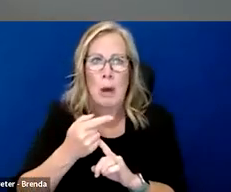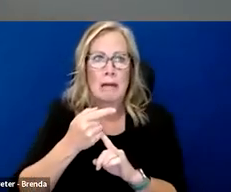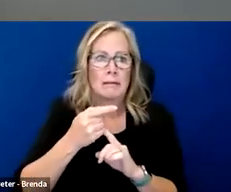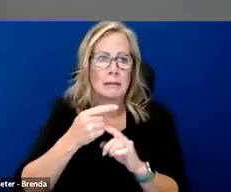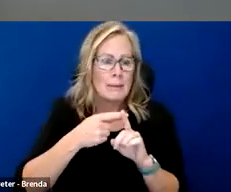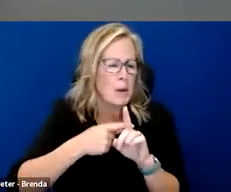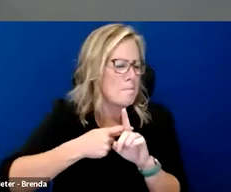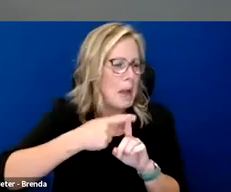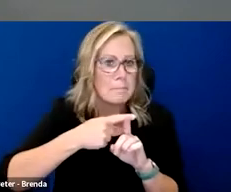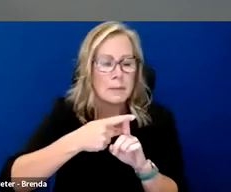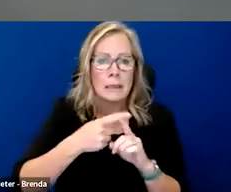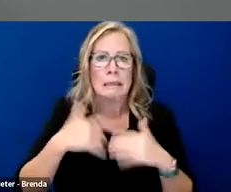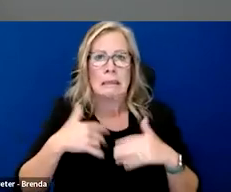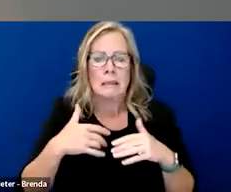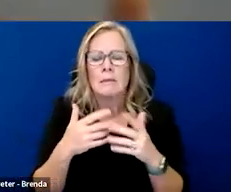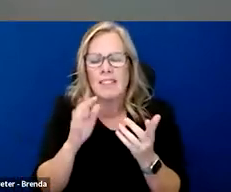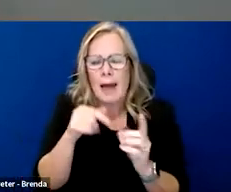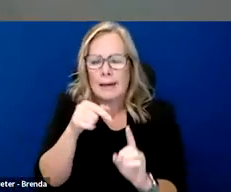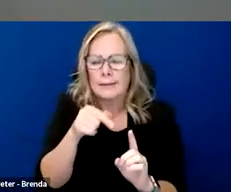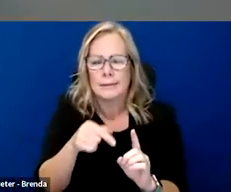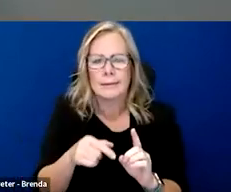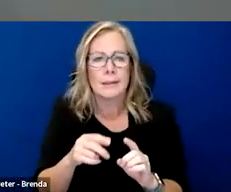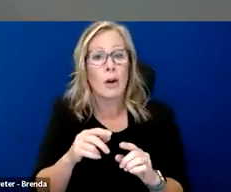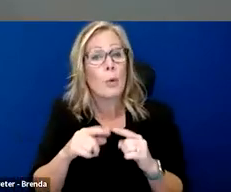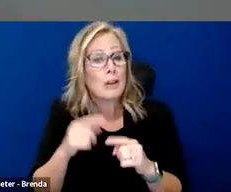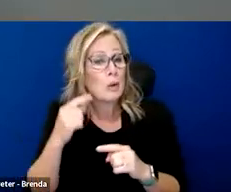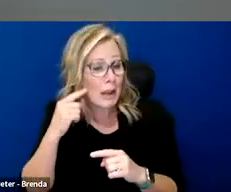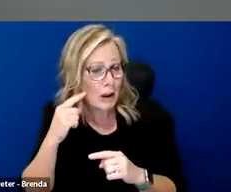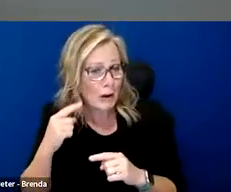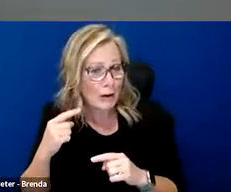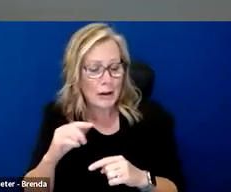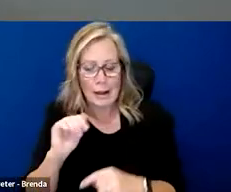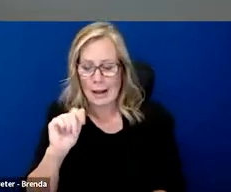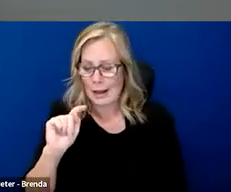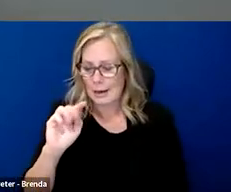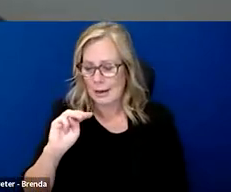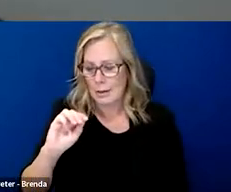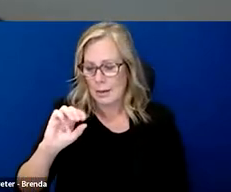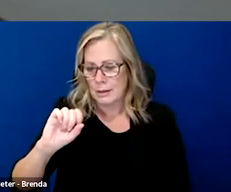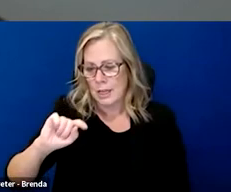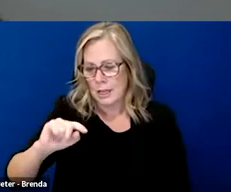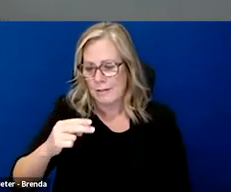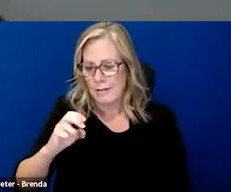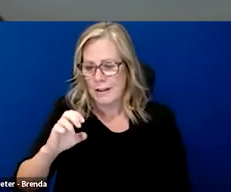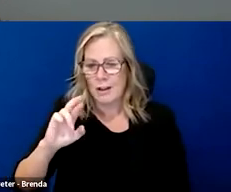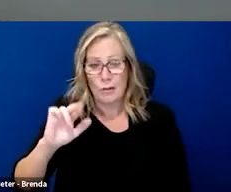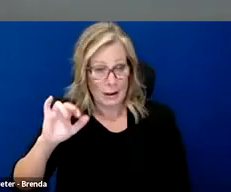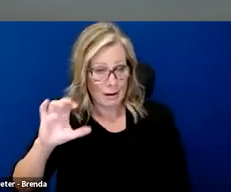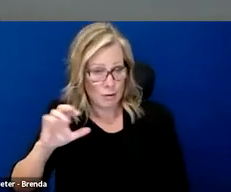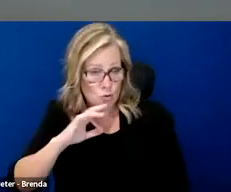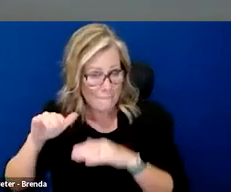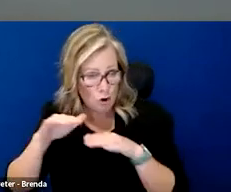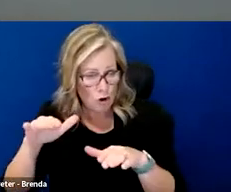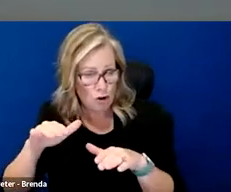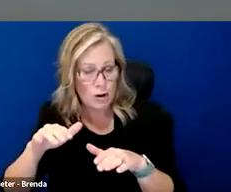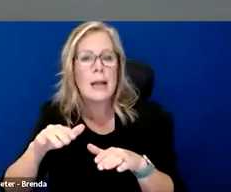2021. Similar when we hear atmospheric river, we think that flooding that happened in 2021